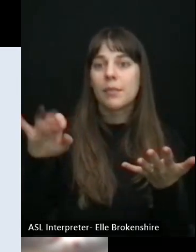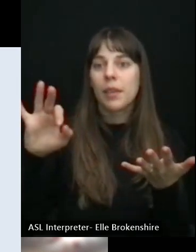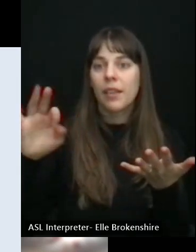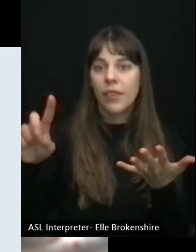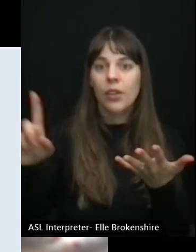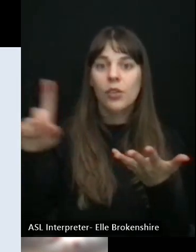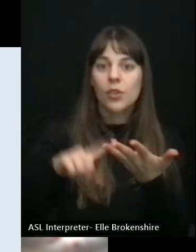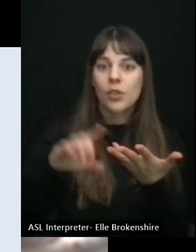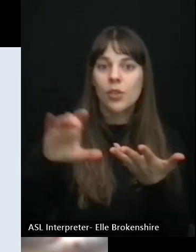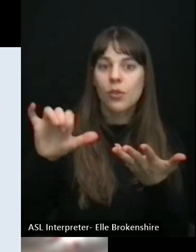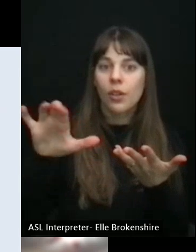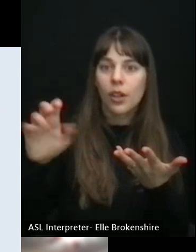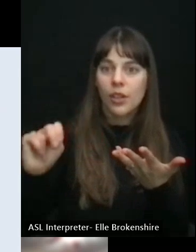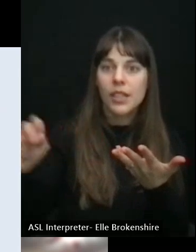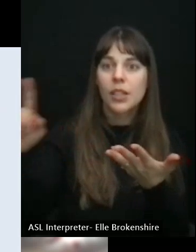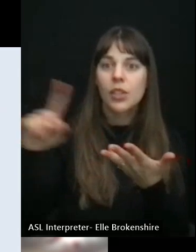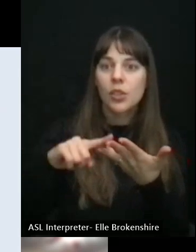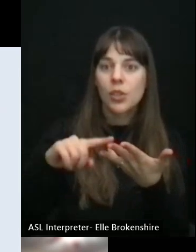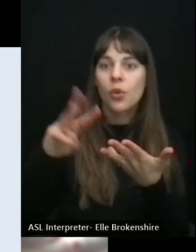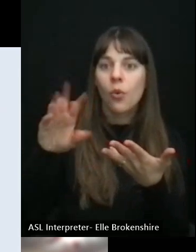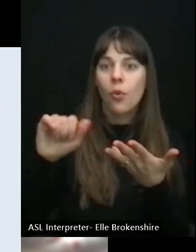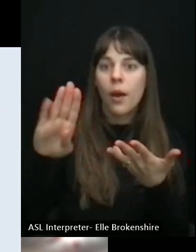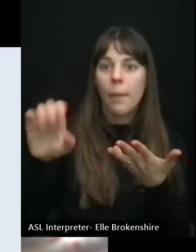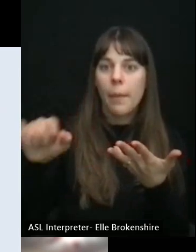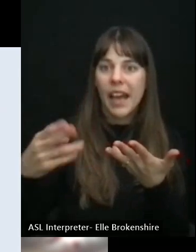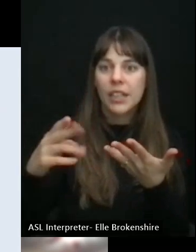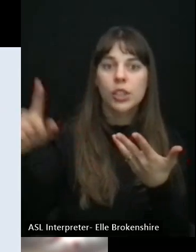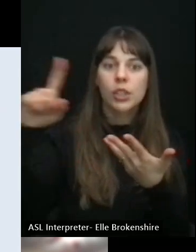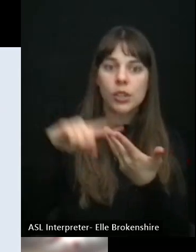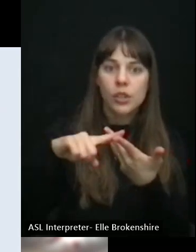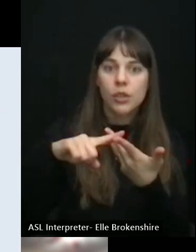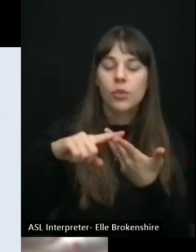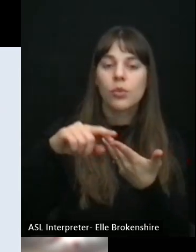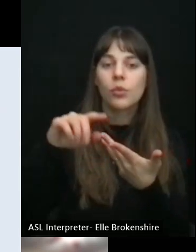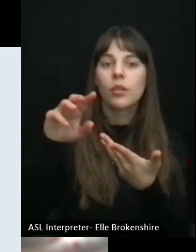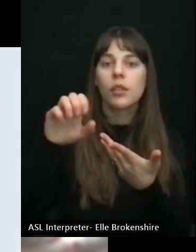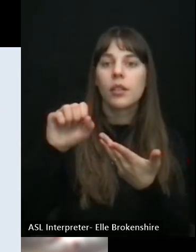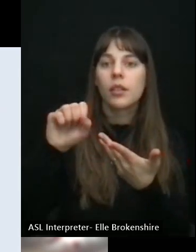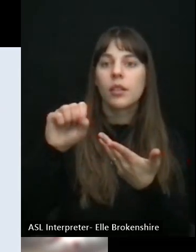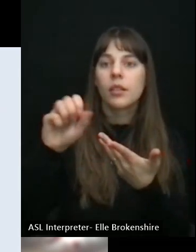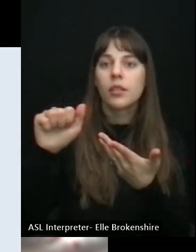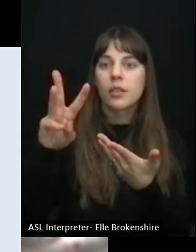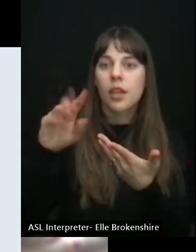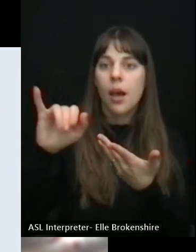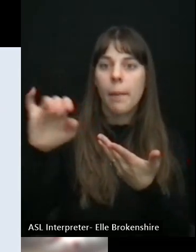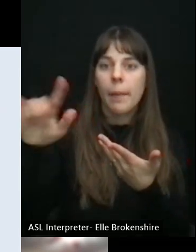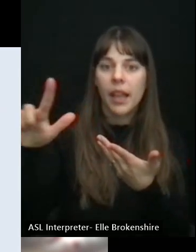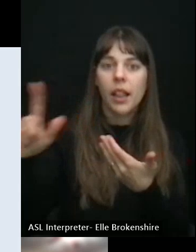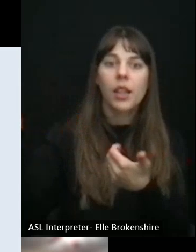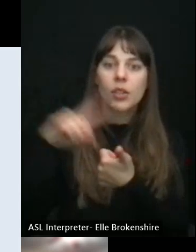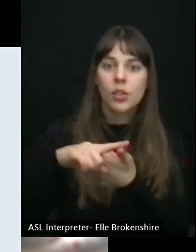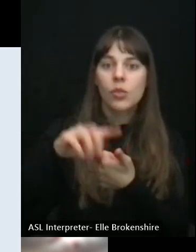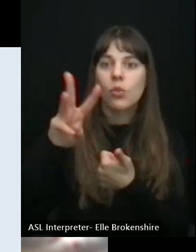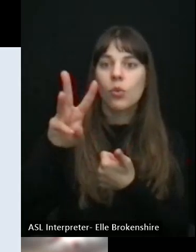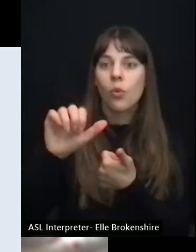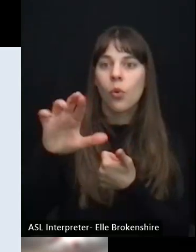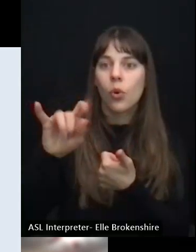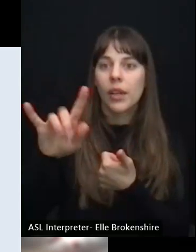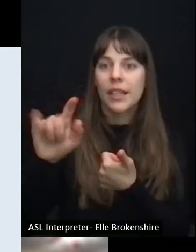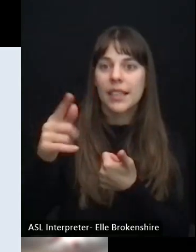The Route 44 will have a little bit of a difference on the inbound. Once it